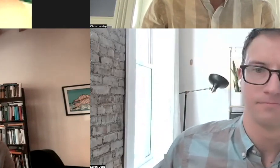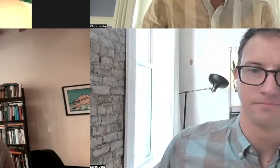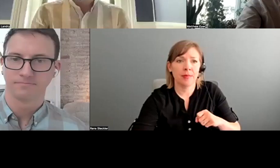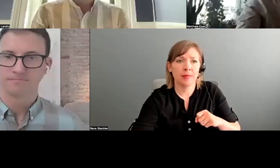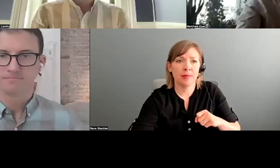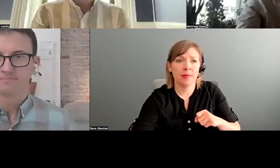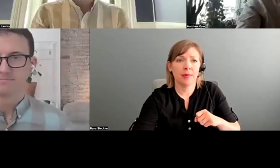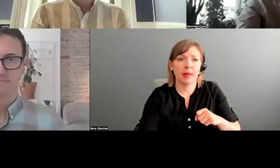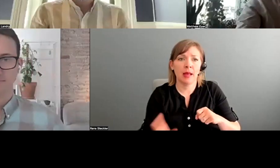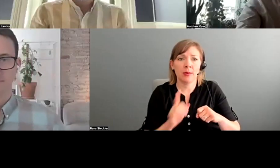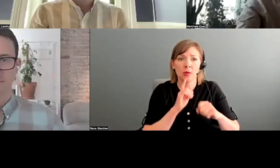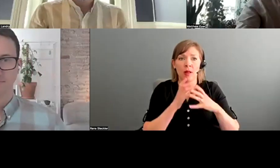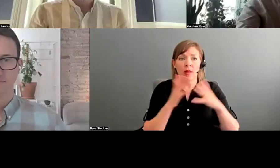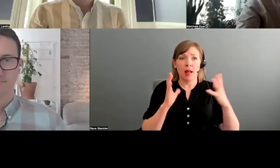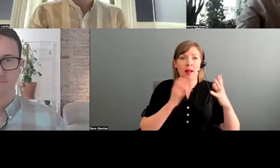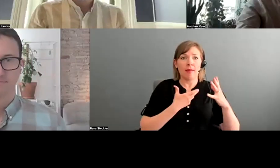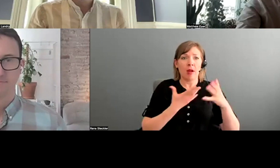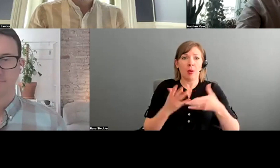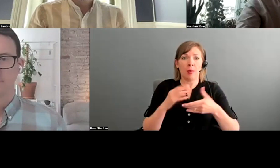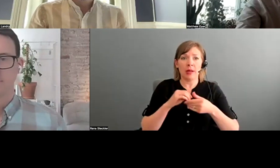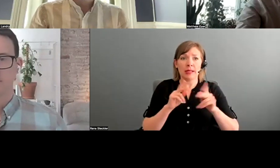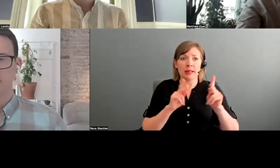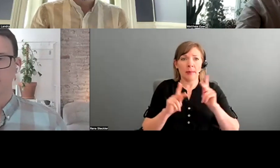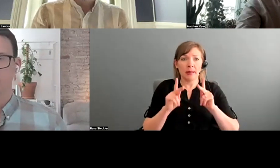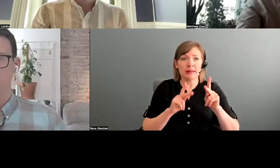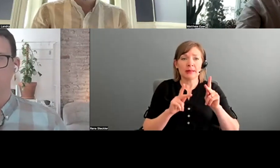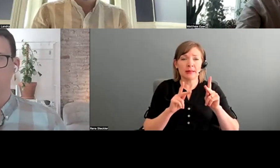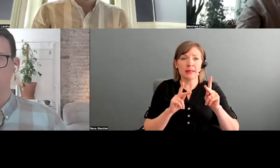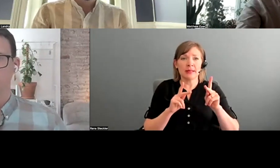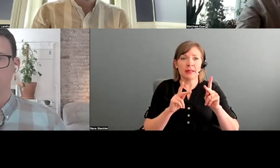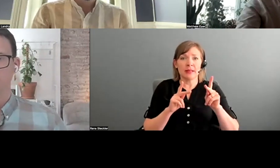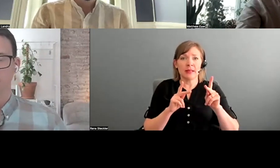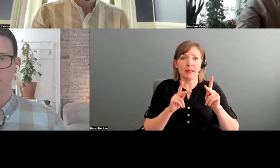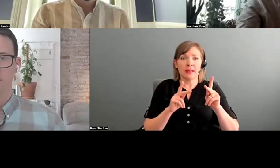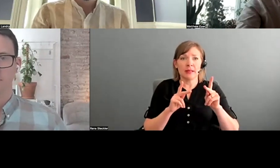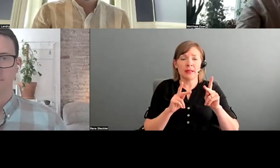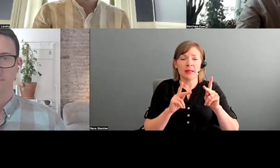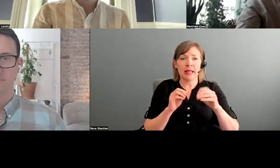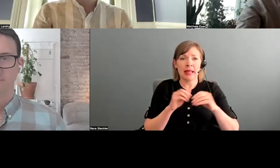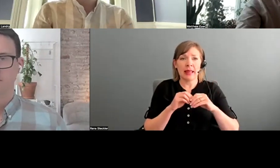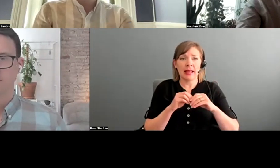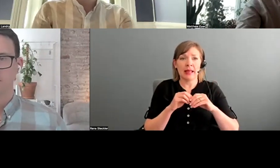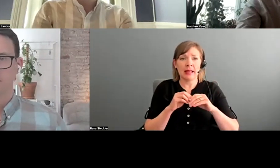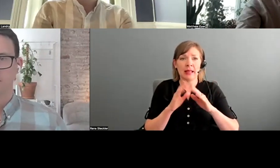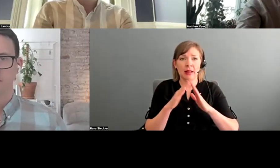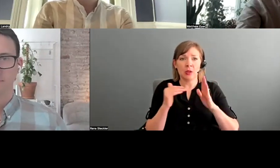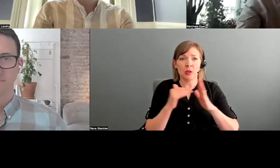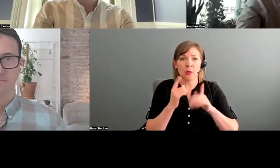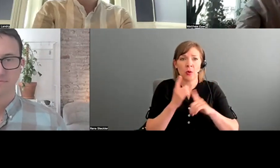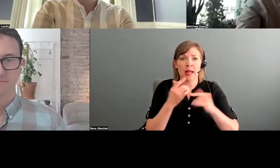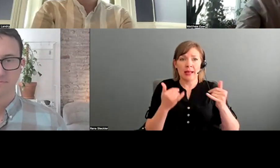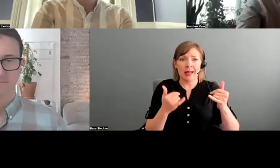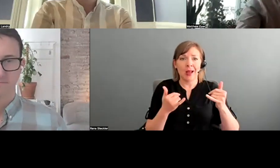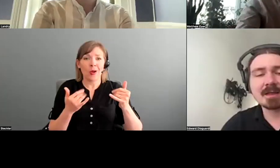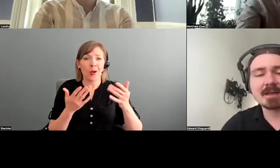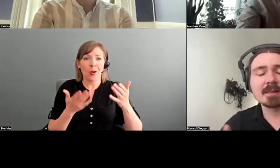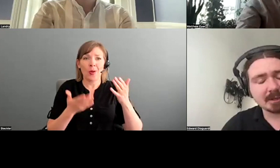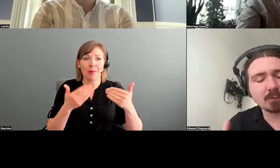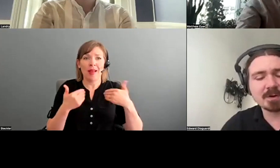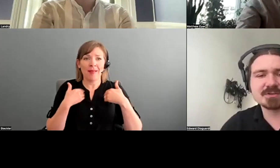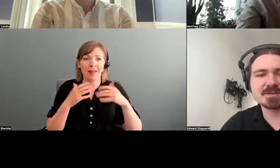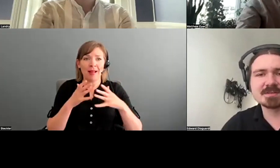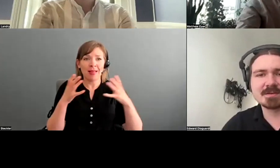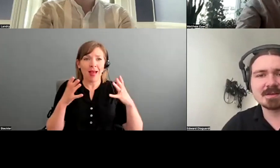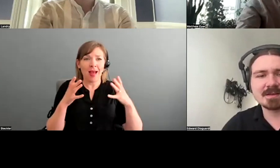lot of our participants in the Zoom right now are probably having a lot